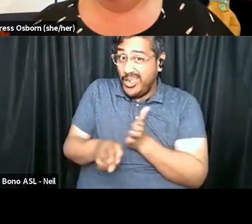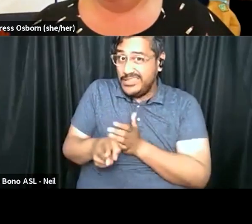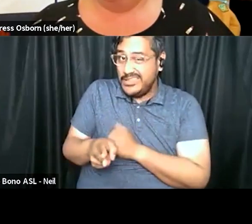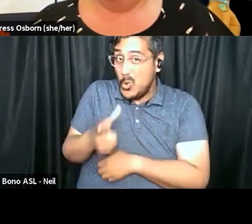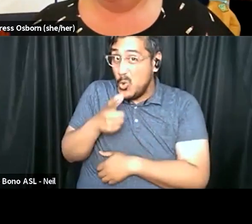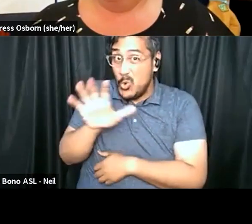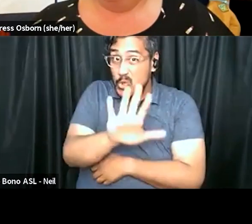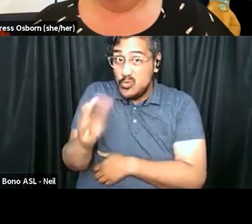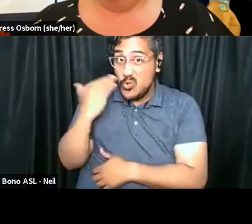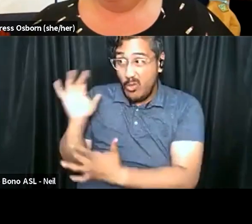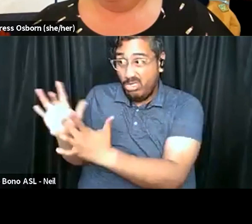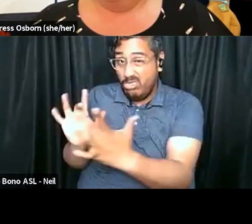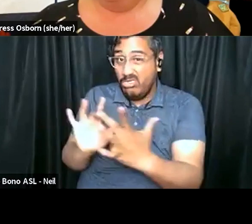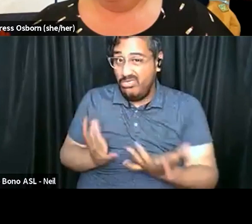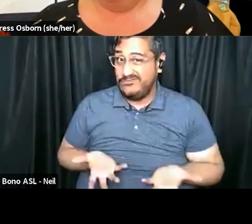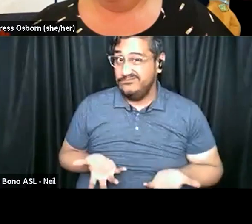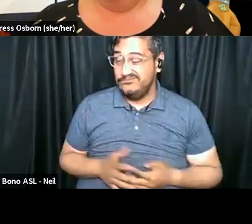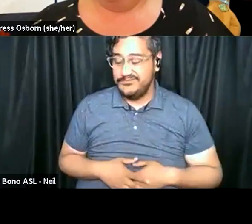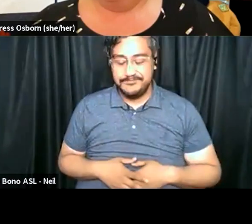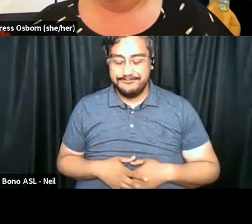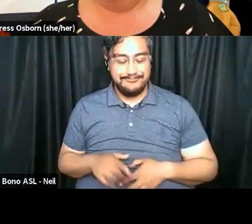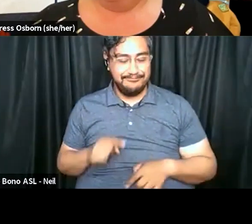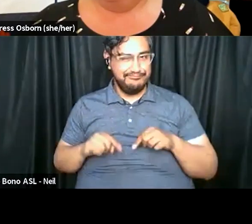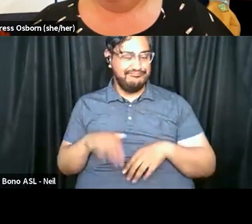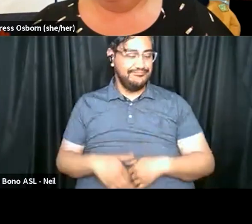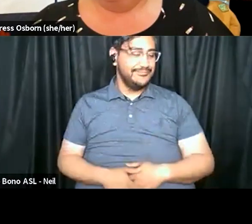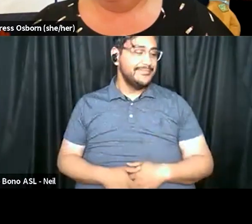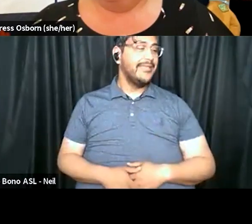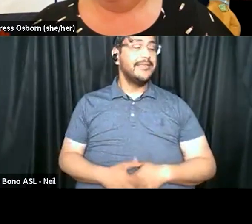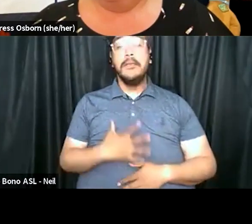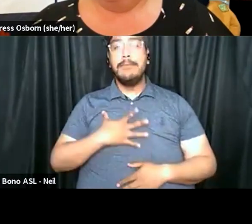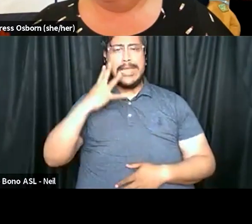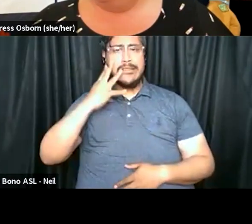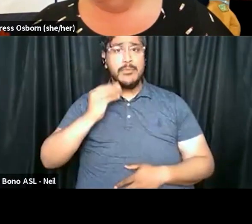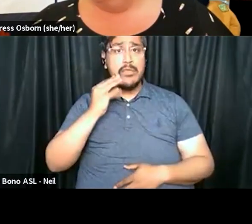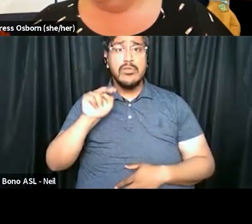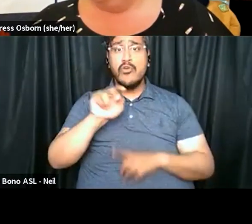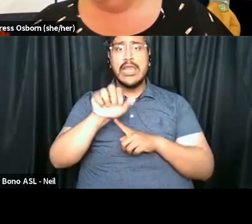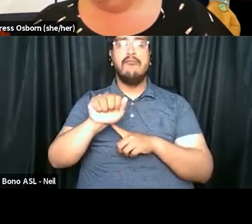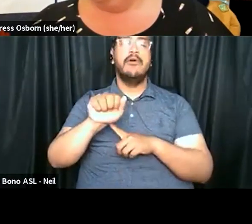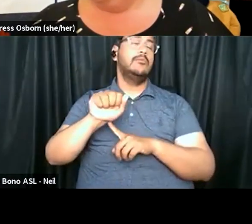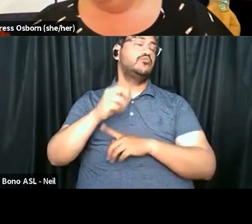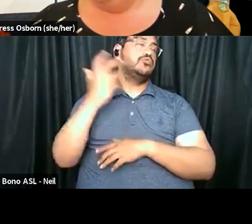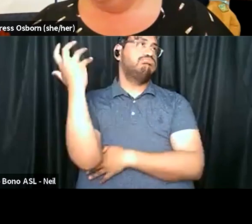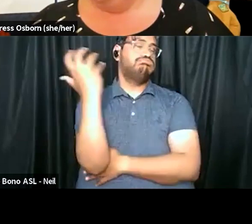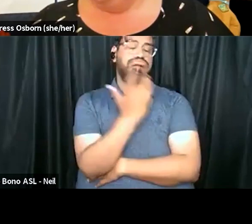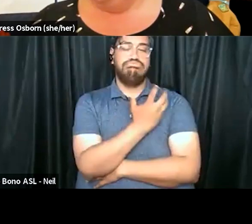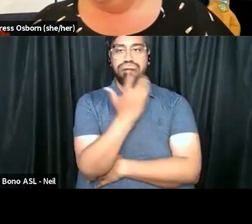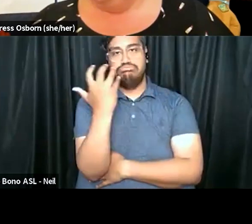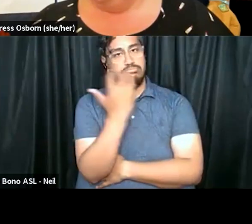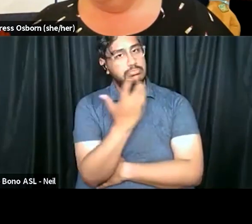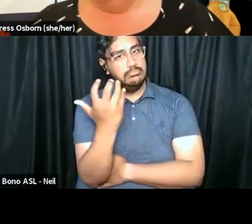And my experience at NAAFA was extraordinary. It blew my mind,